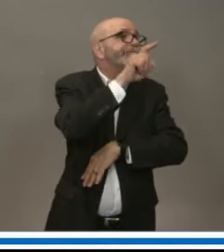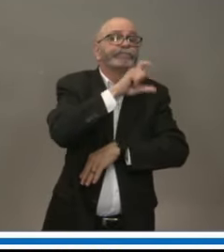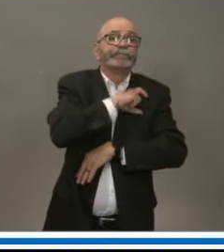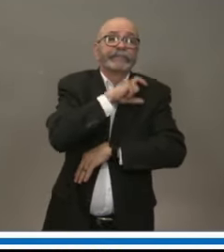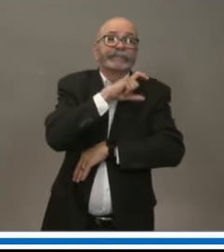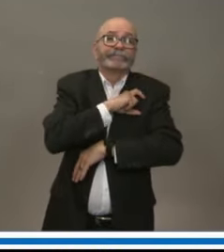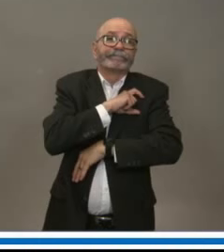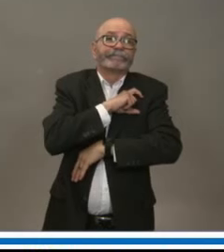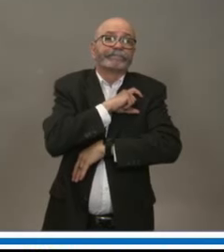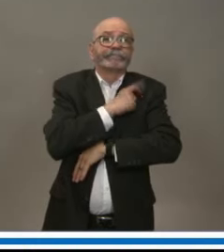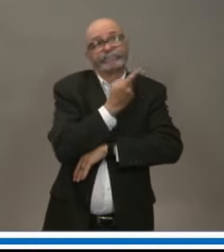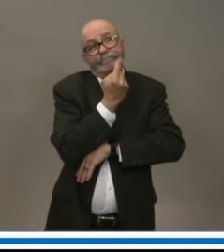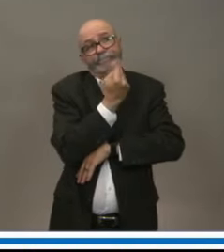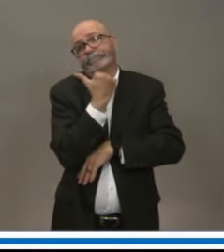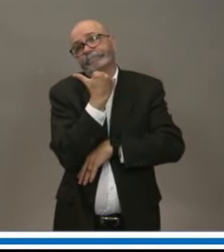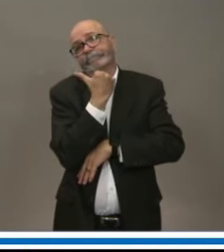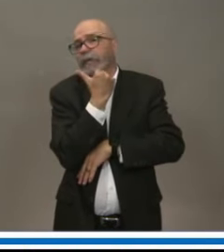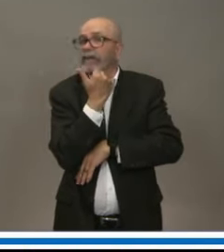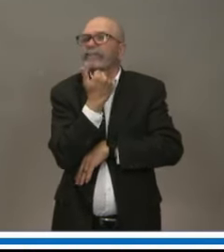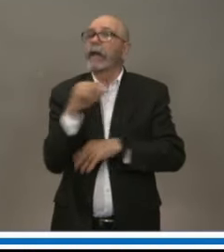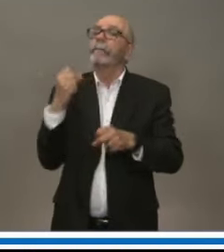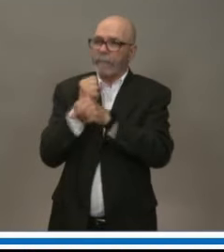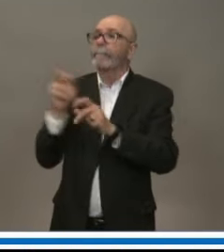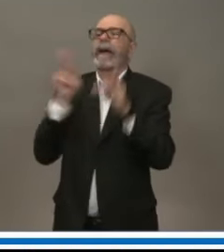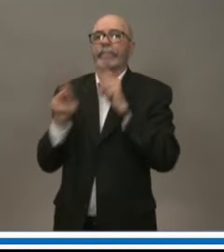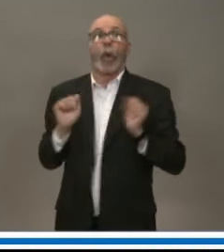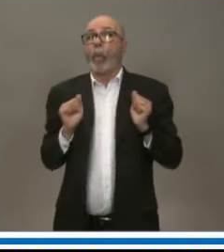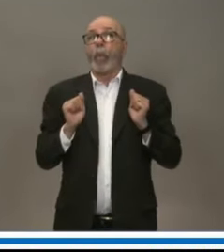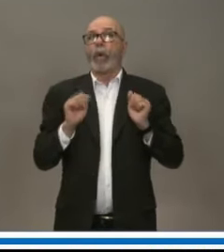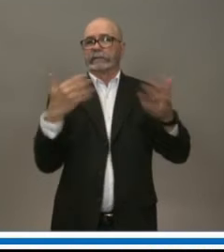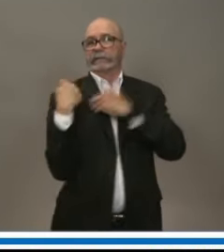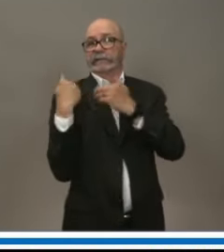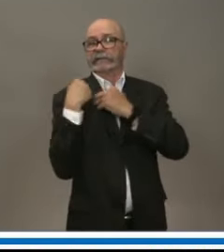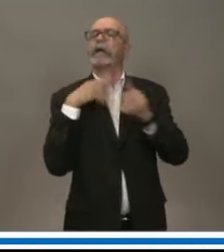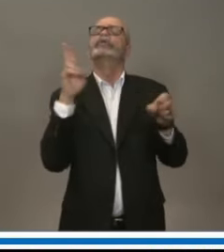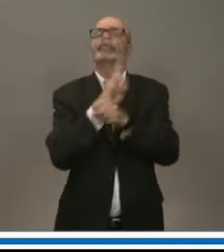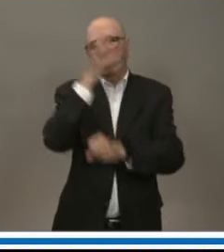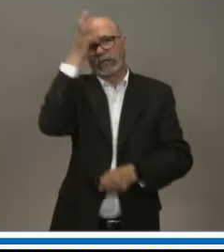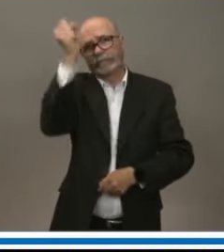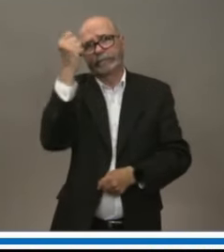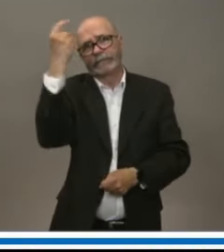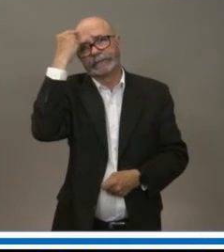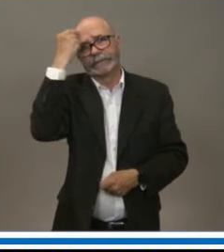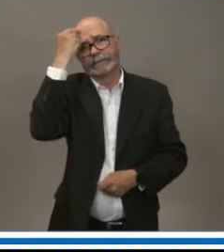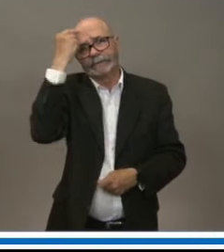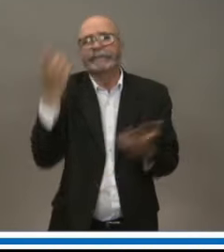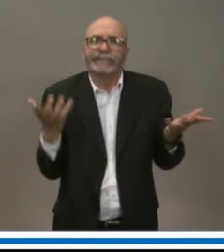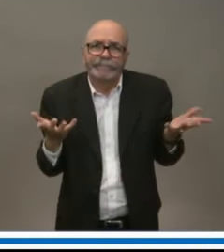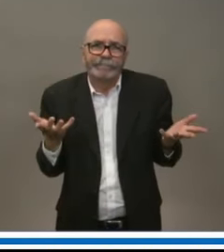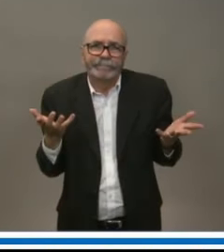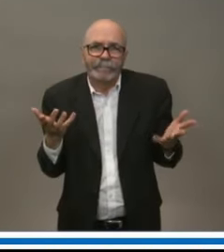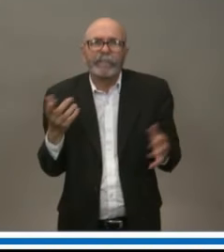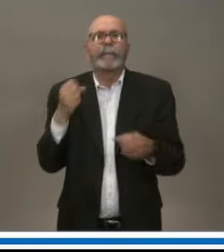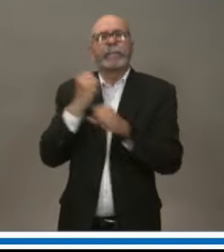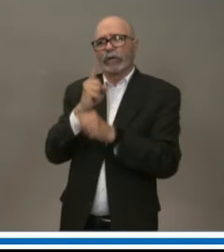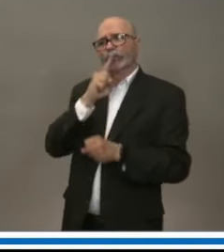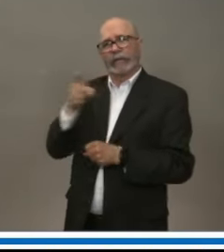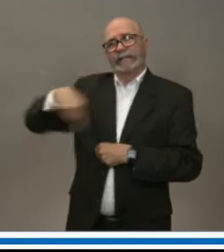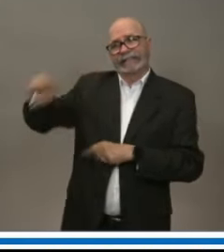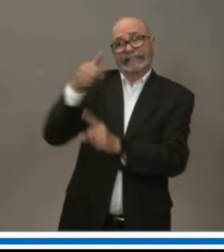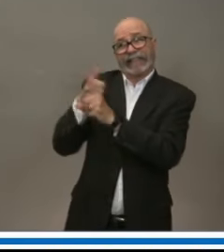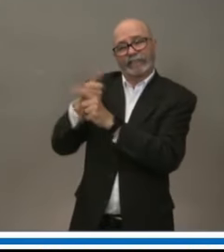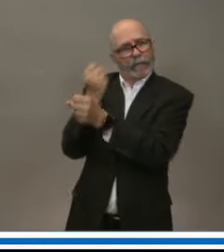take some responsibility, and I keep saying use their common sense about how are they going to help create a safe shopping environment for other people